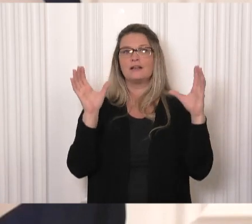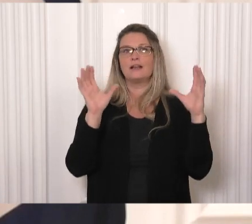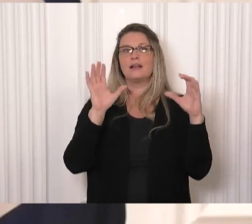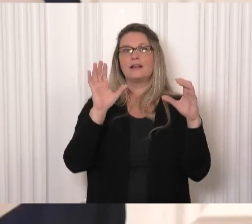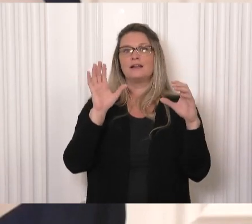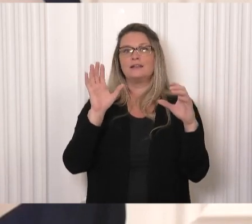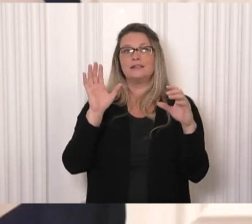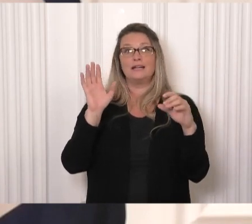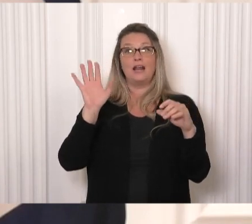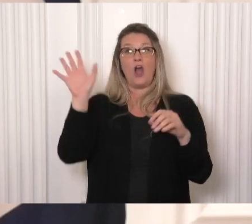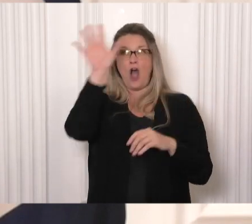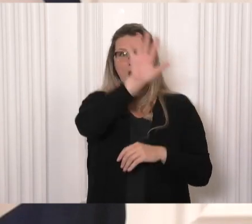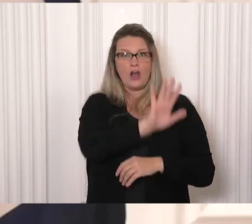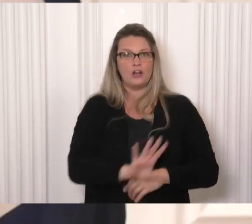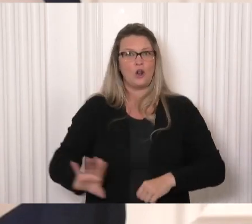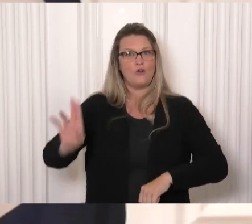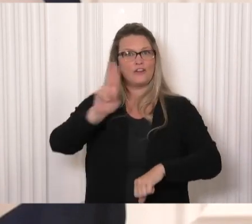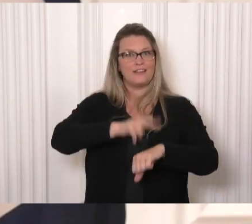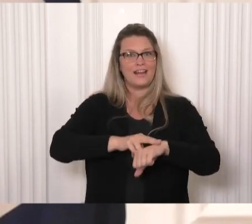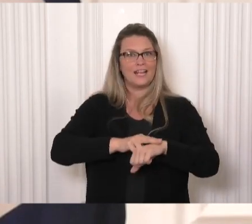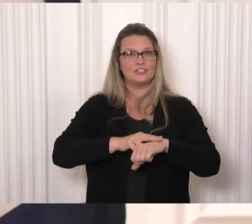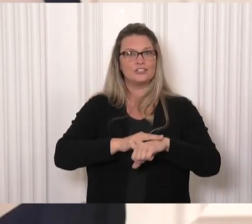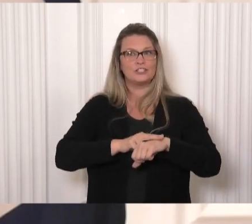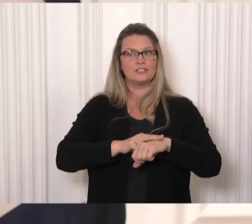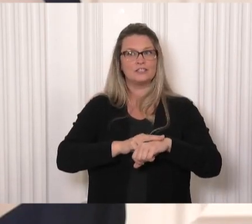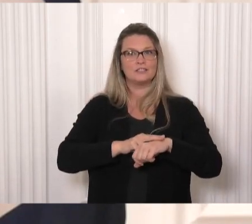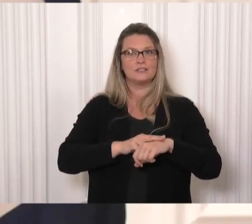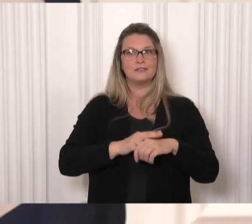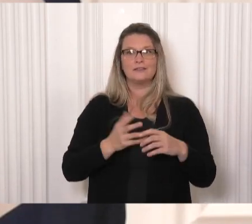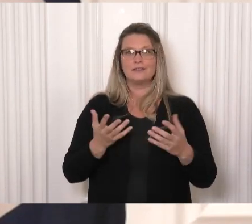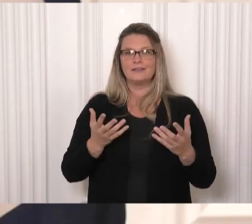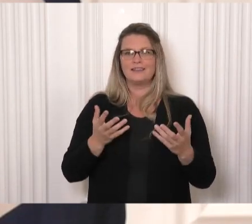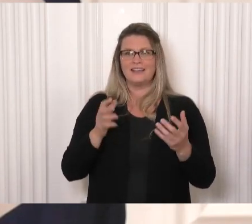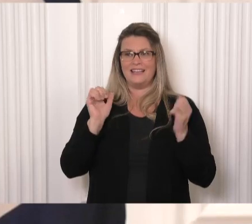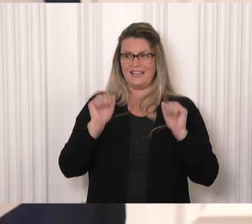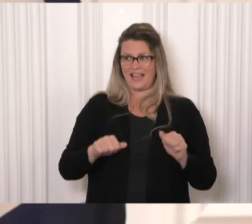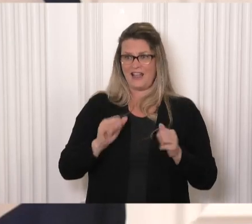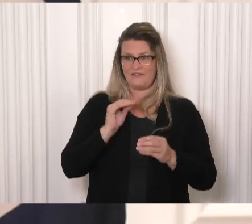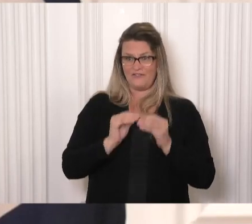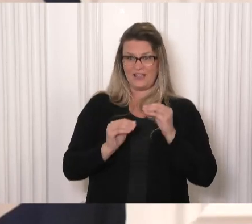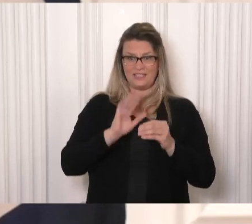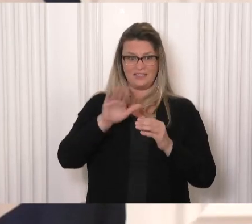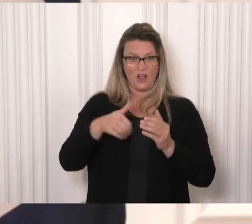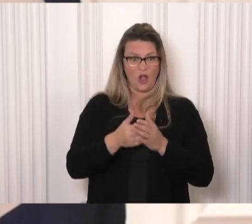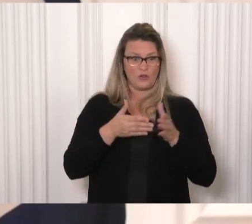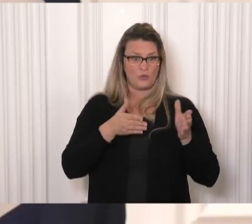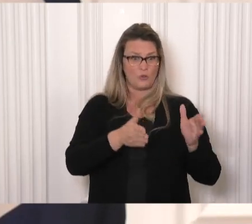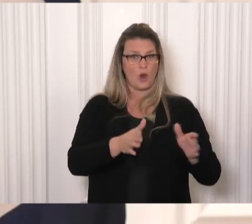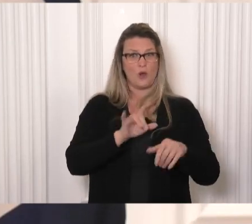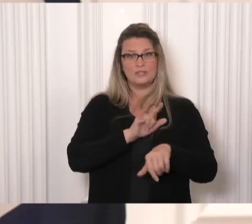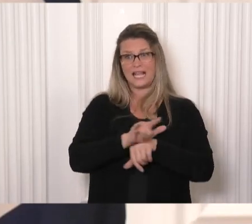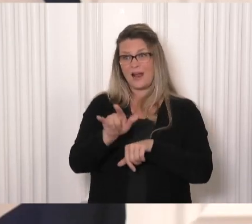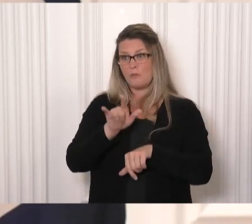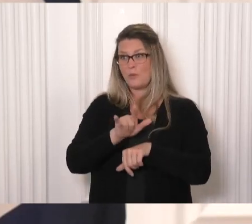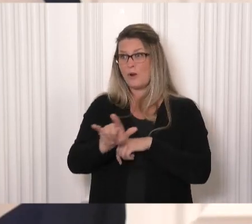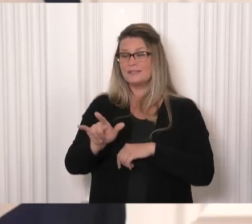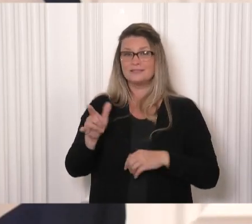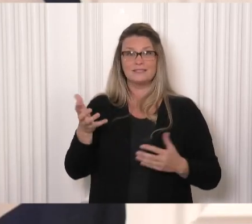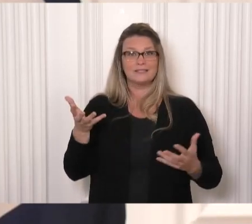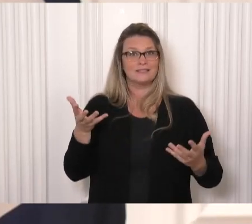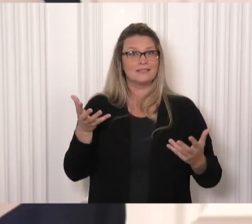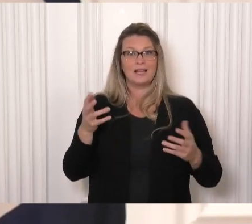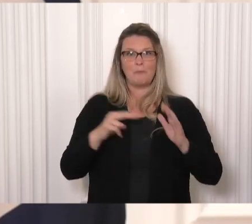nationwide infrastructure program is going to fix all the roads, fix all the airports, fix all the bridges and everything. Began at $1